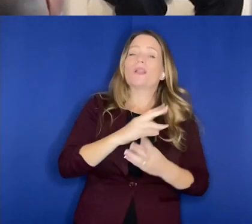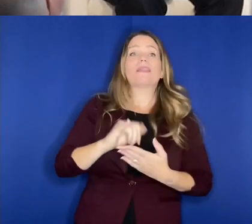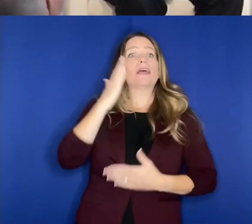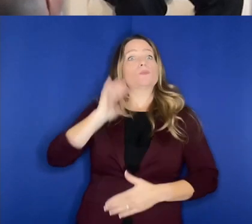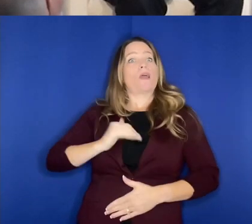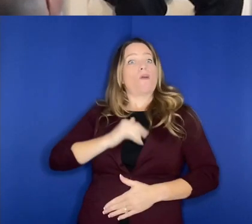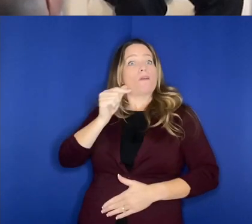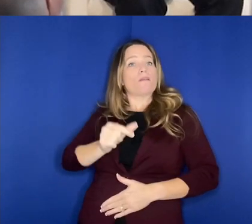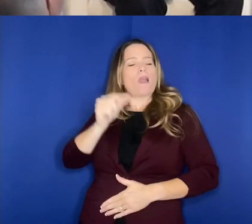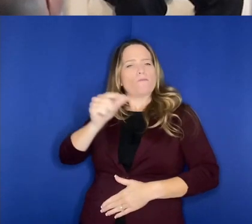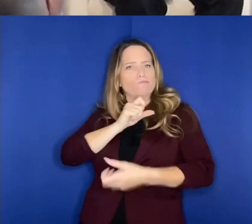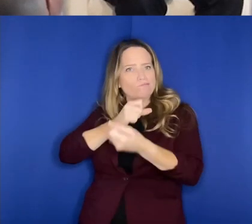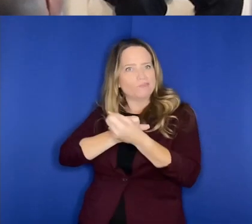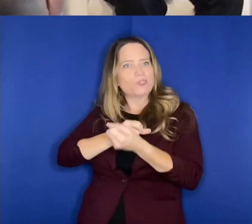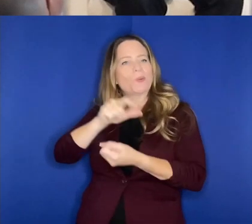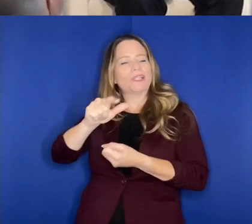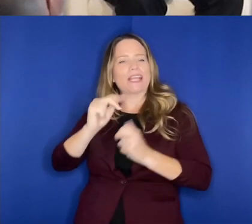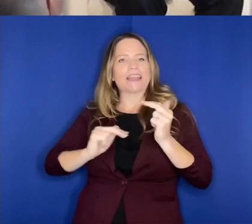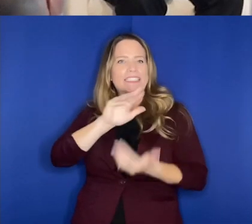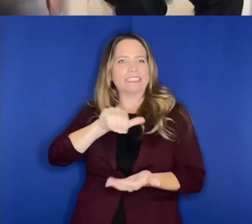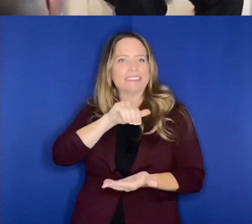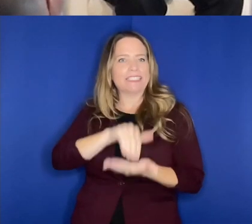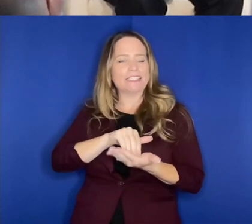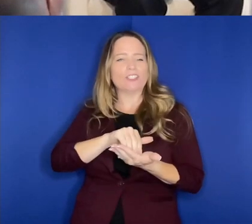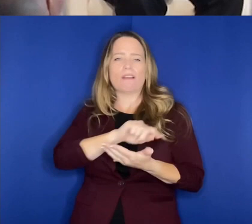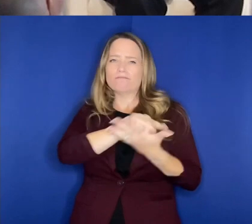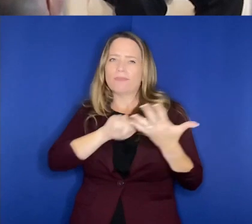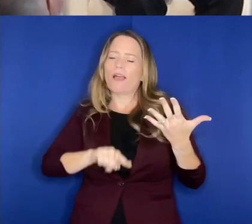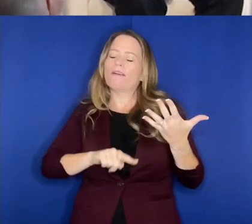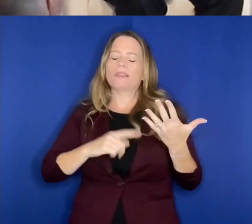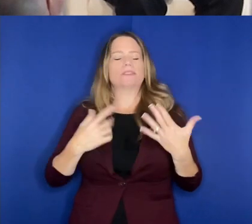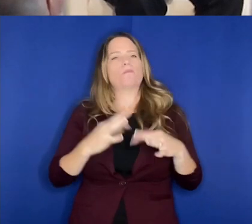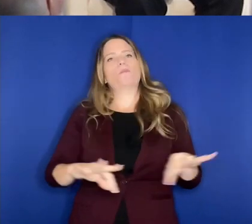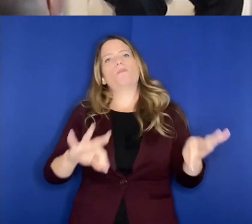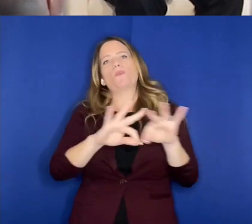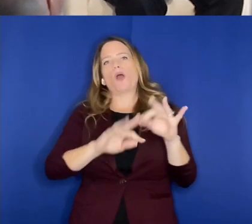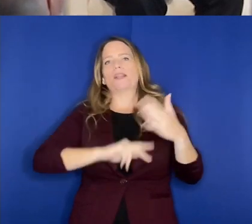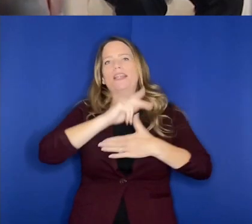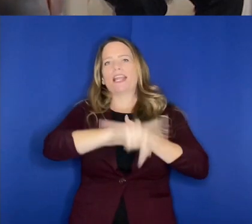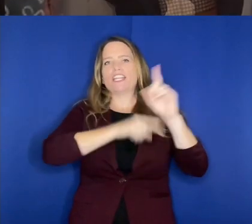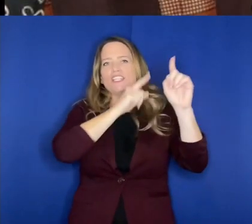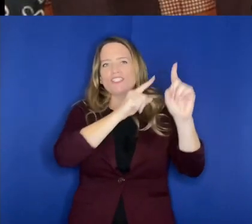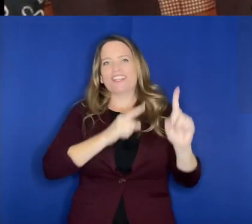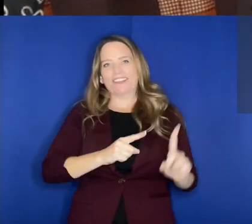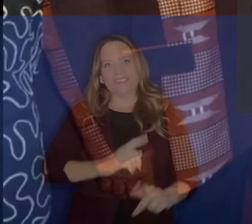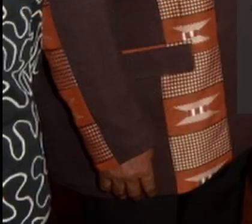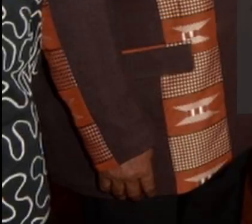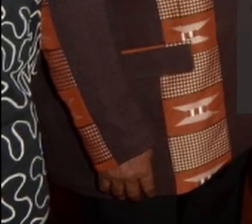our government stands behind the center and its so many worthy initiatives.